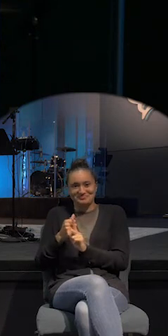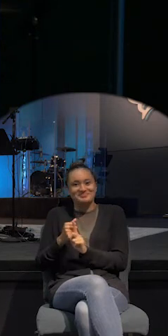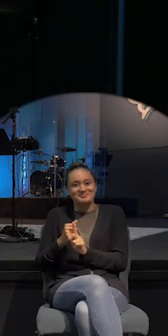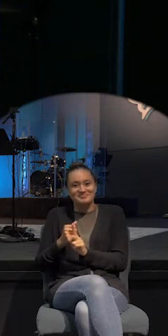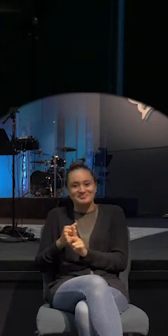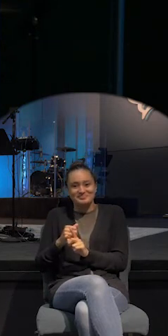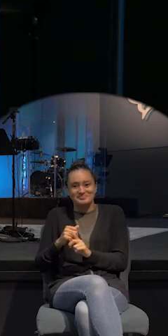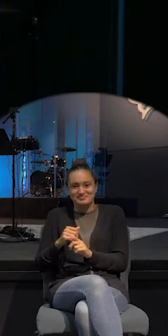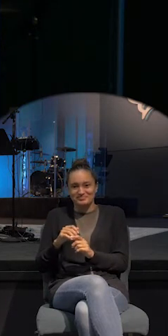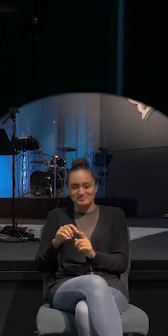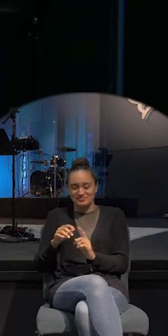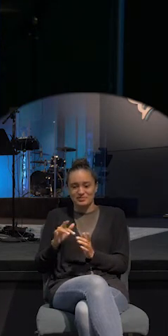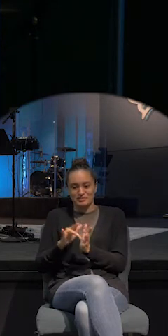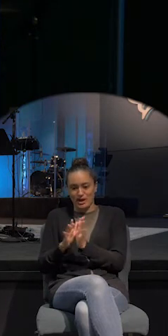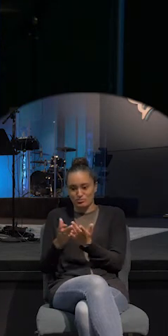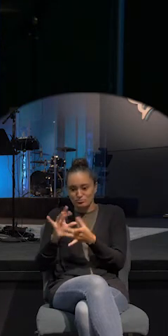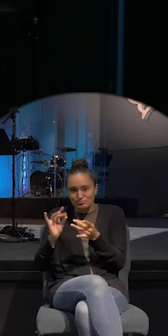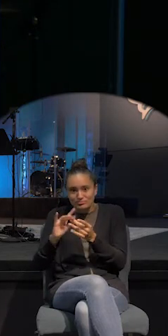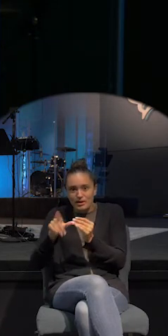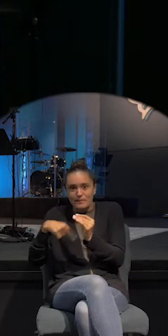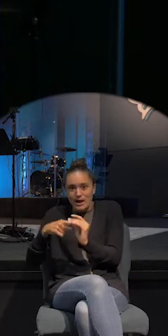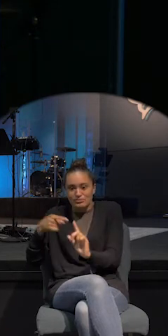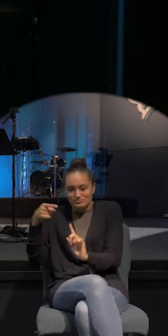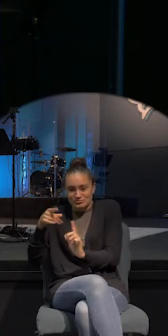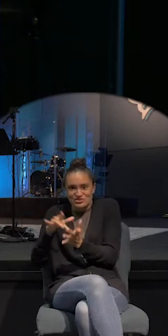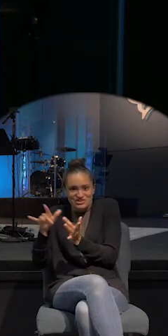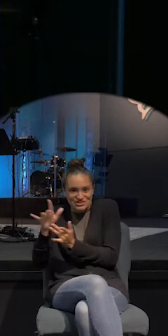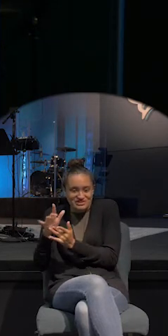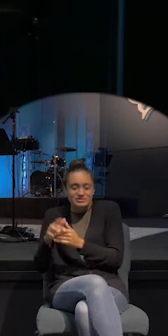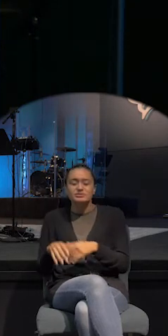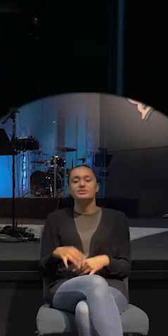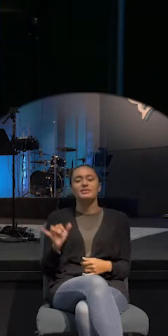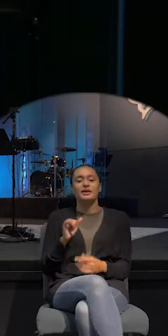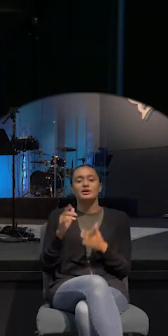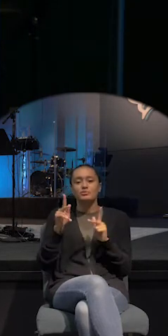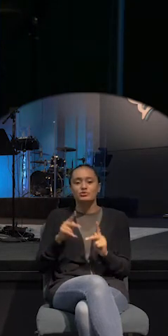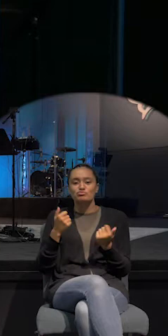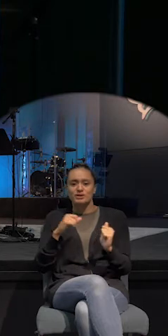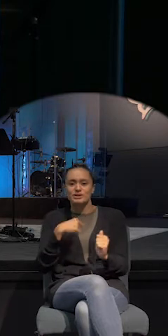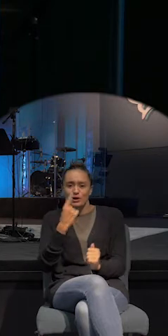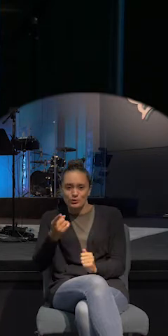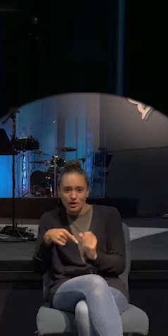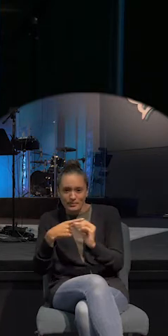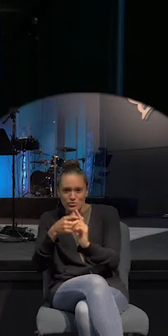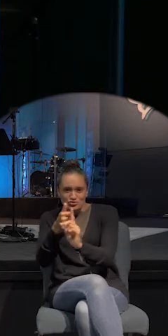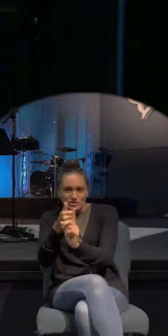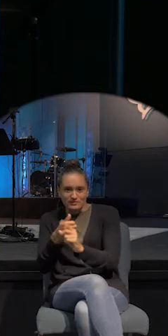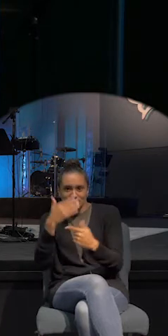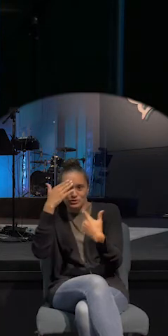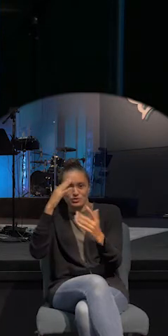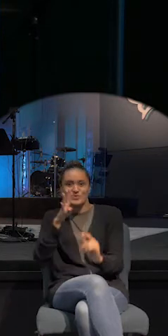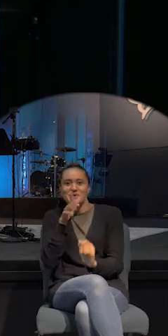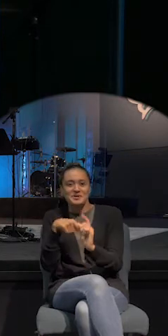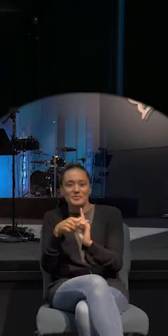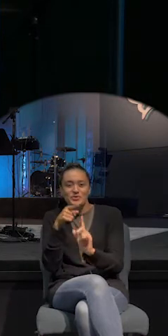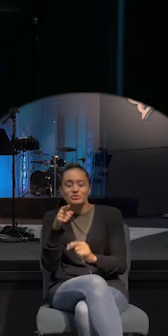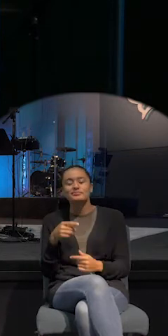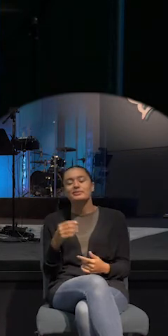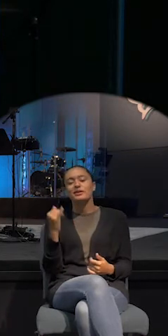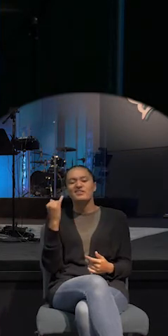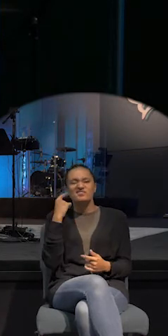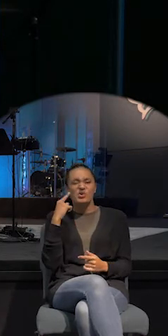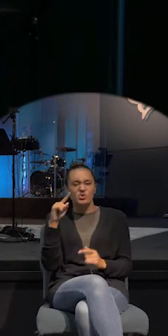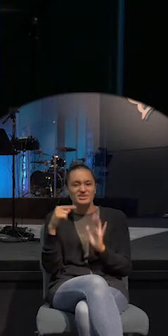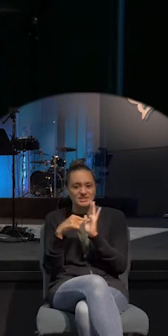them. It's kind of like if somebody was trying to tell you about you, and they didn't know that they were speaking of you. Say you wrote a